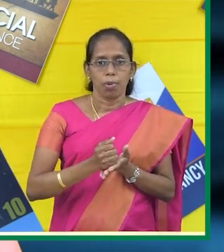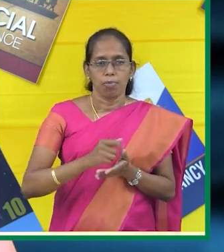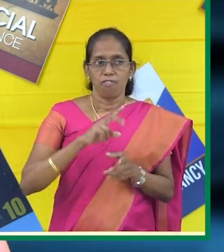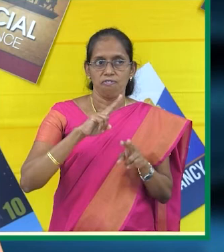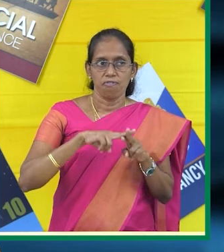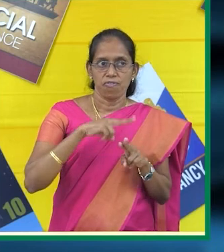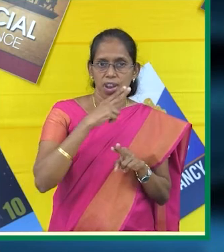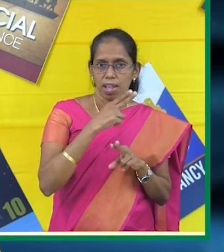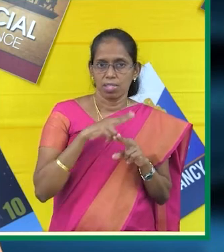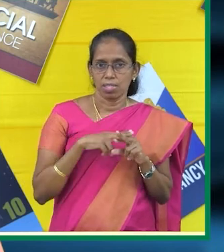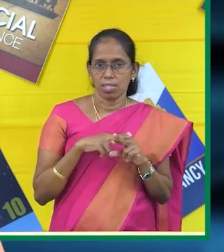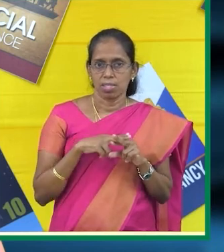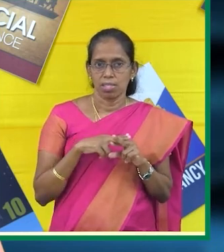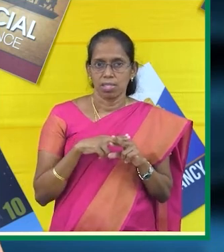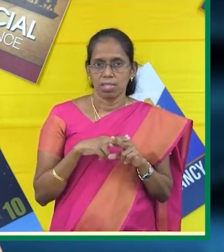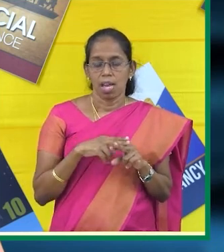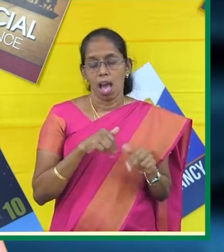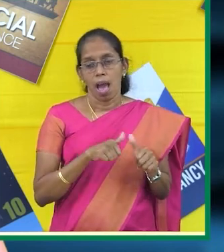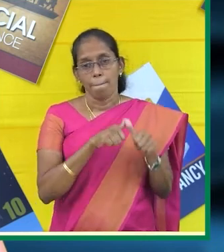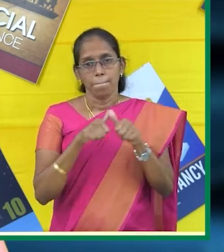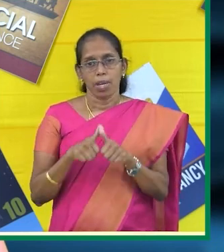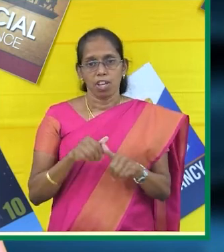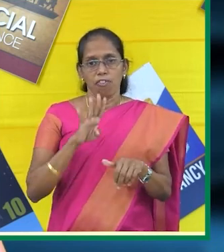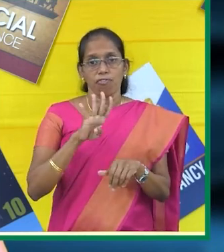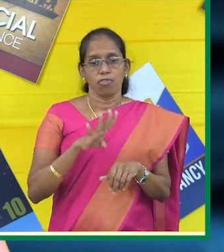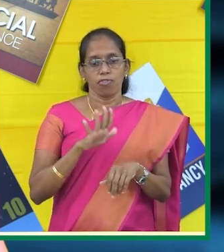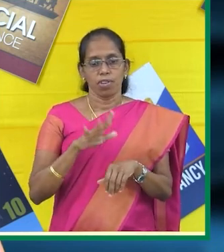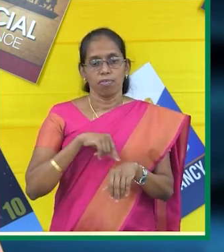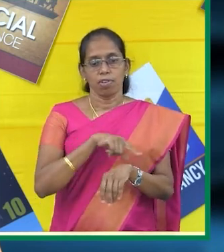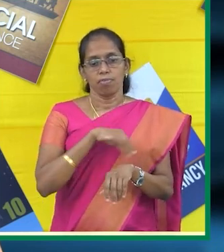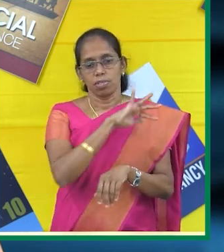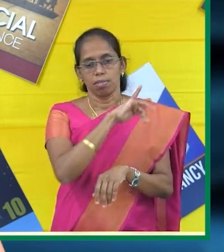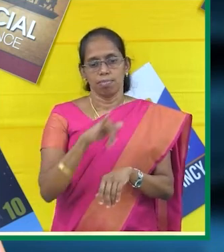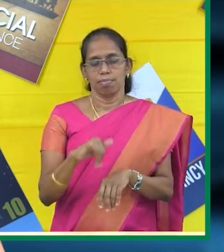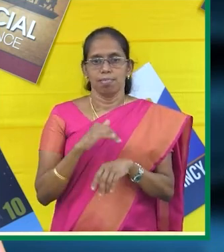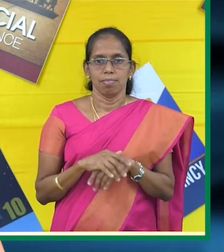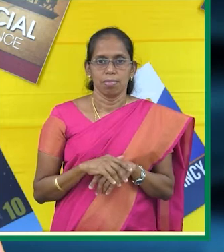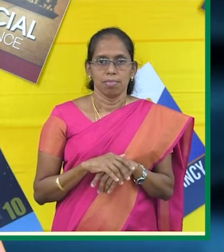France till to America in 4 hours or 5 hours she